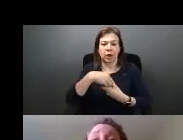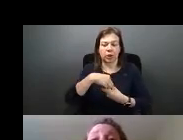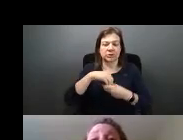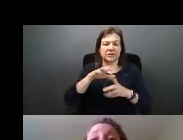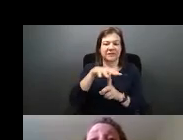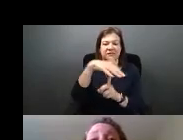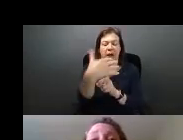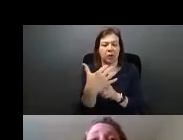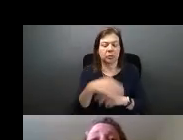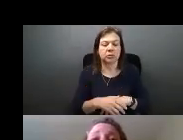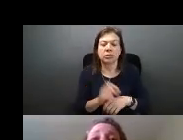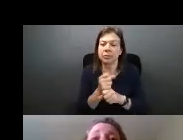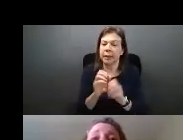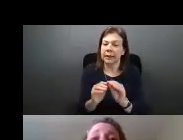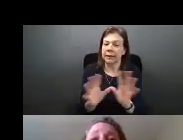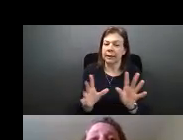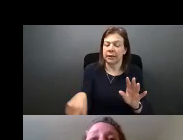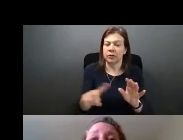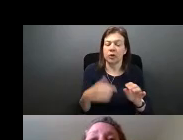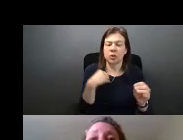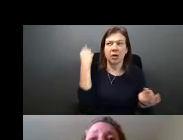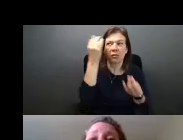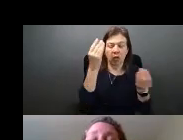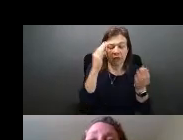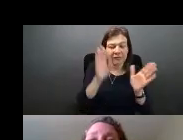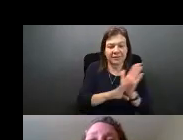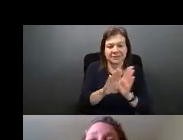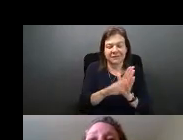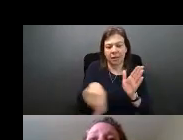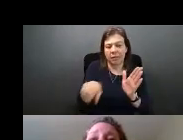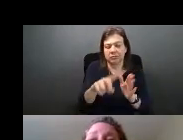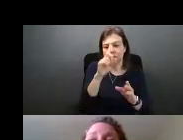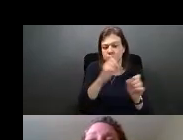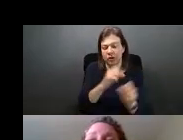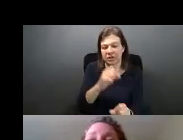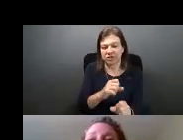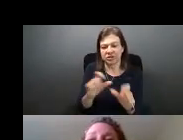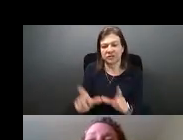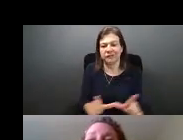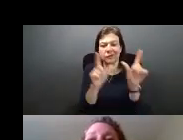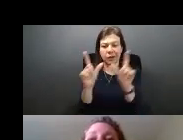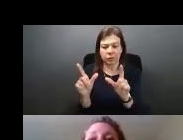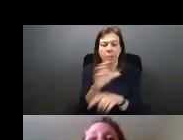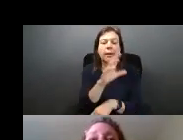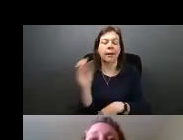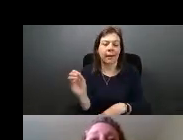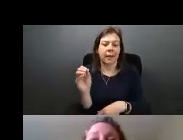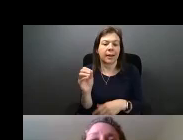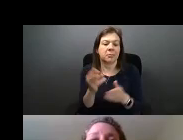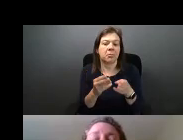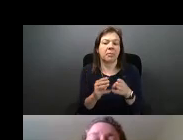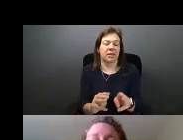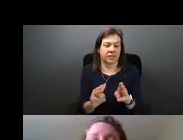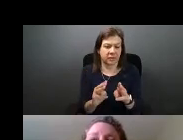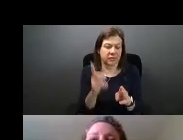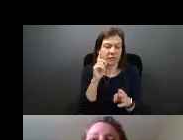environment. Make it clear that you have thoughtfully developed these strategies, frameworks, and/or